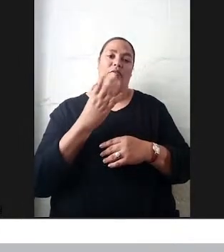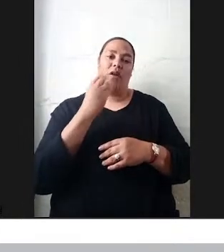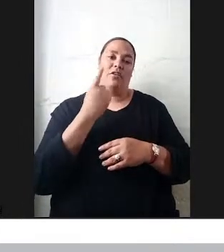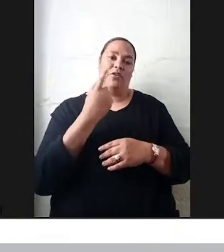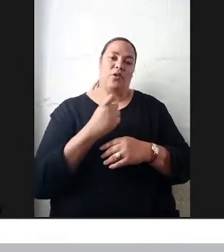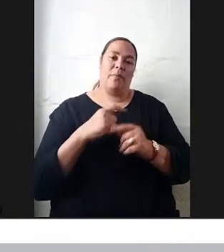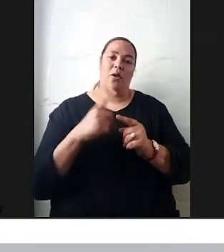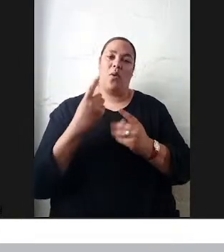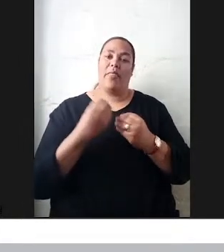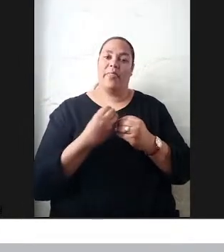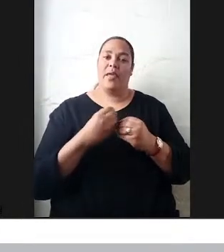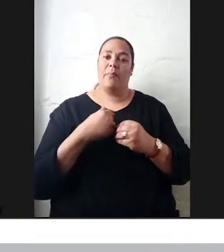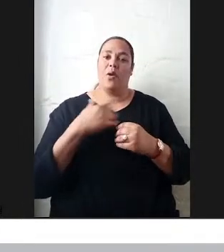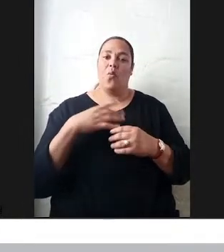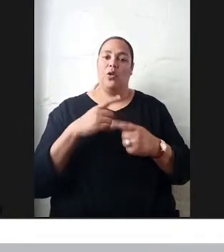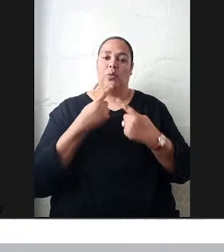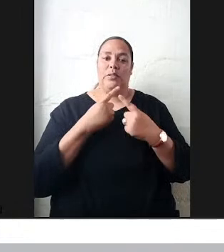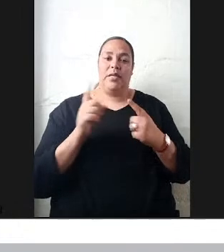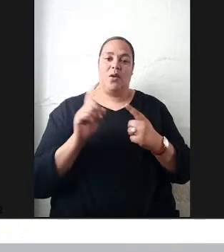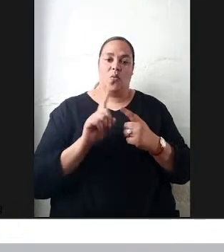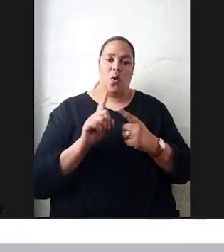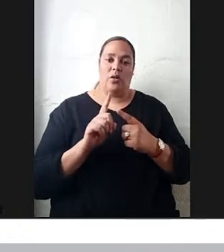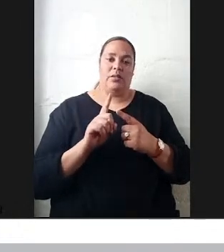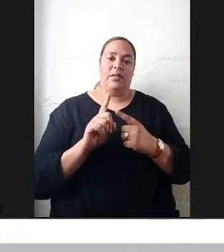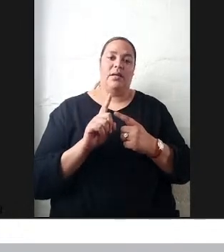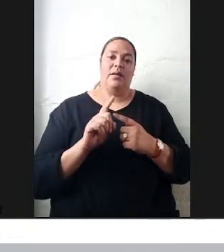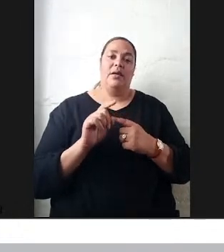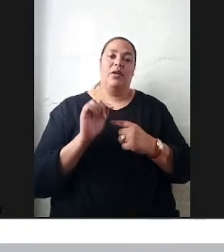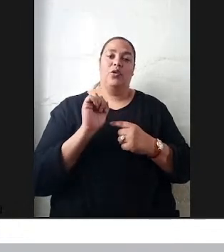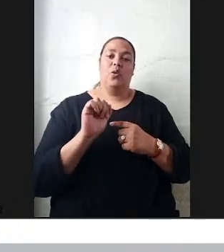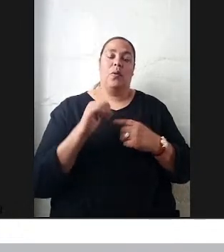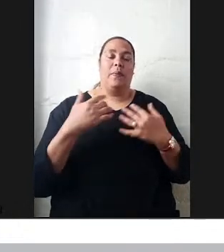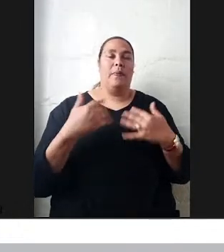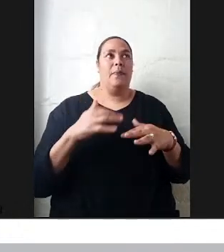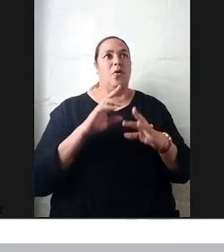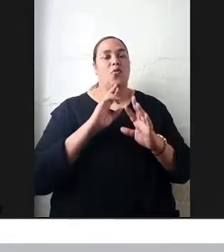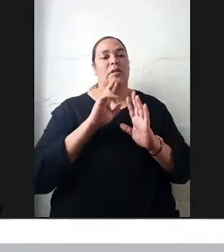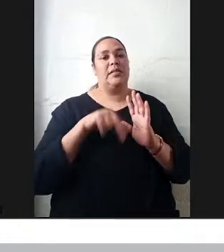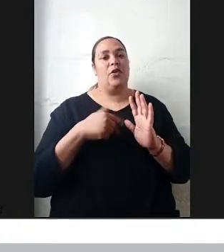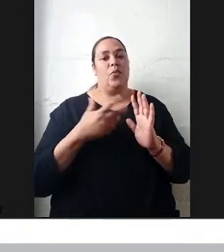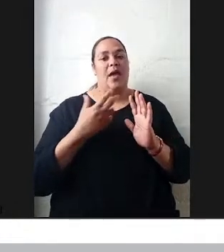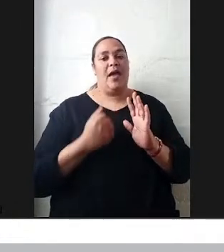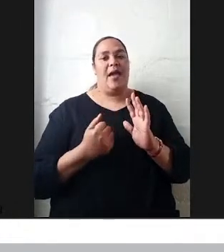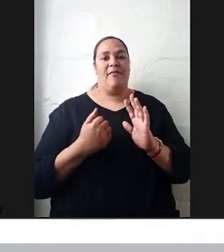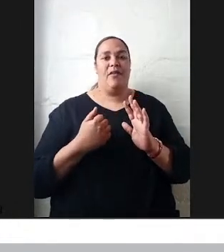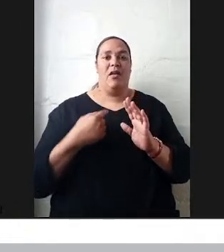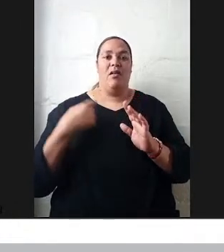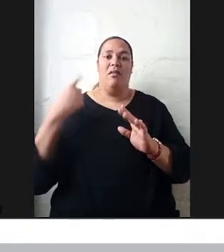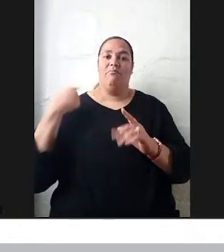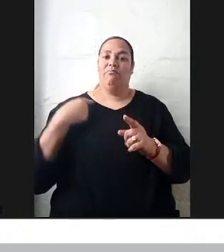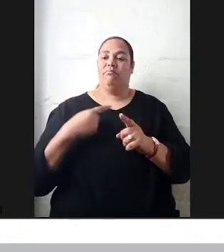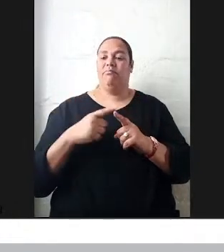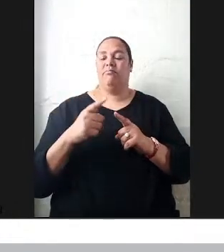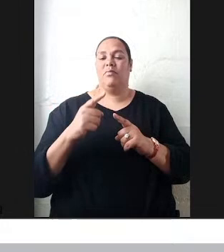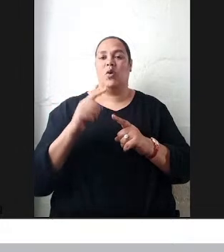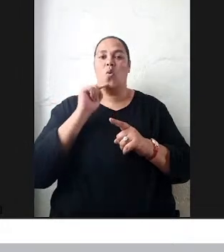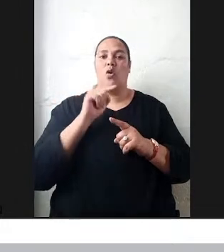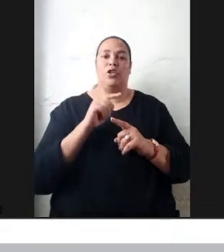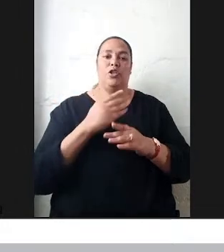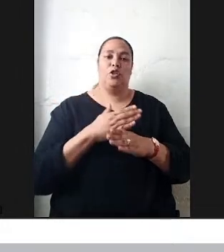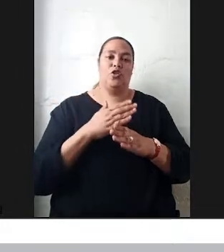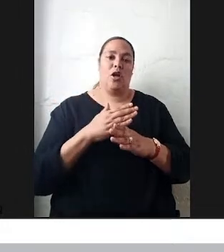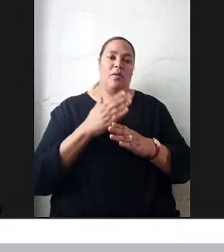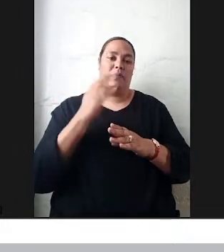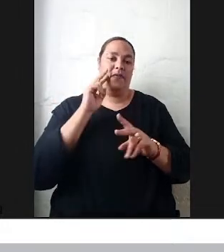wanted to mention is that the spectacular results we had on the last quarterly jobs survey, the fact that, you